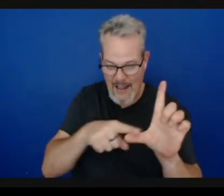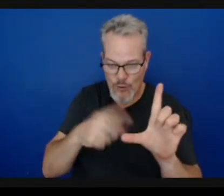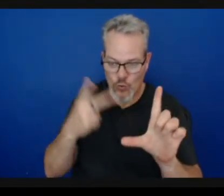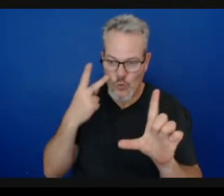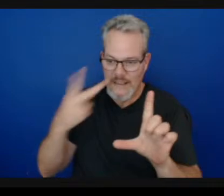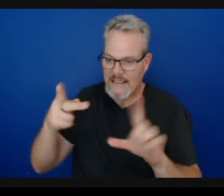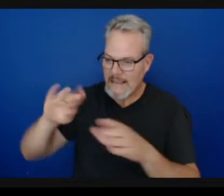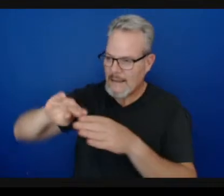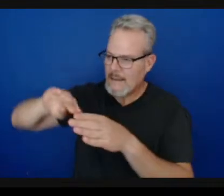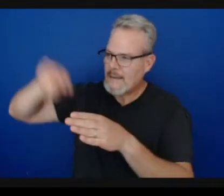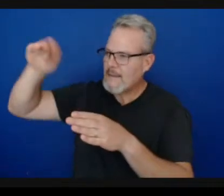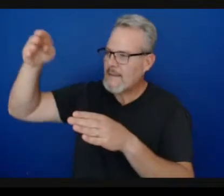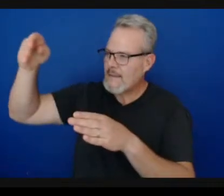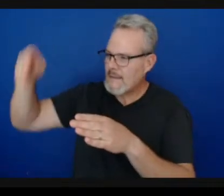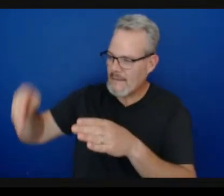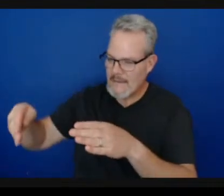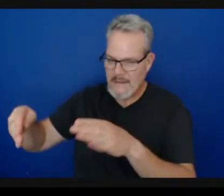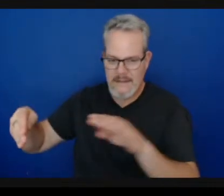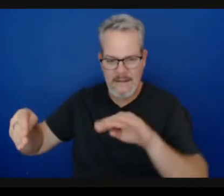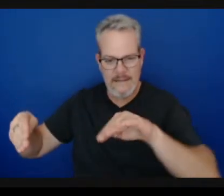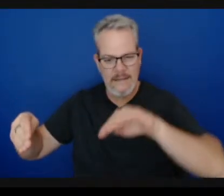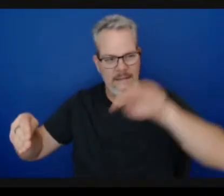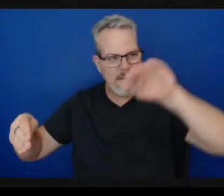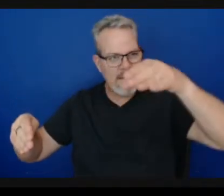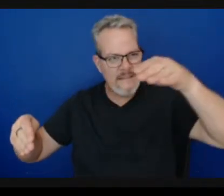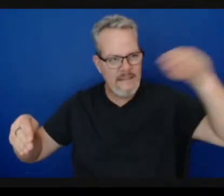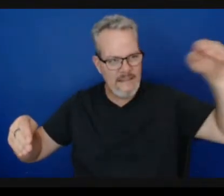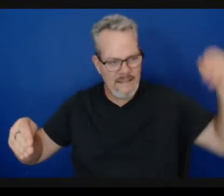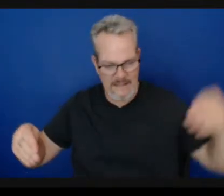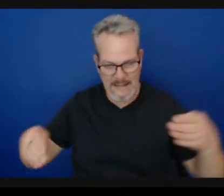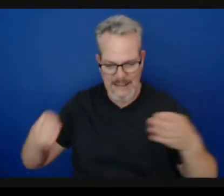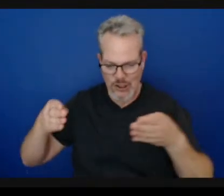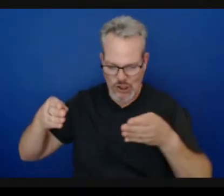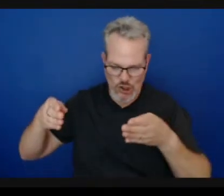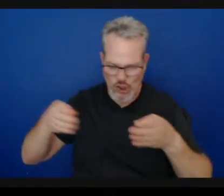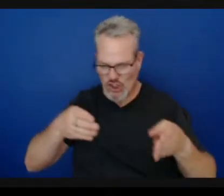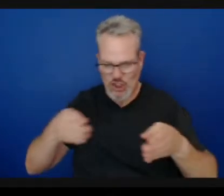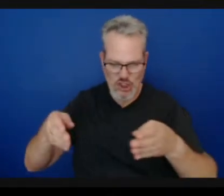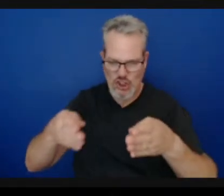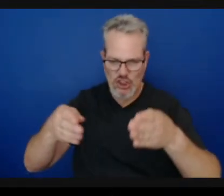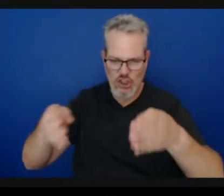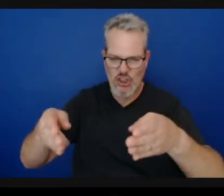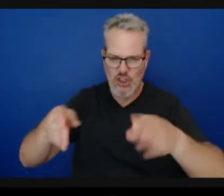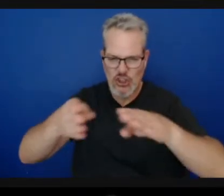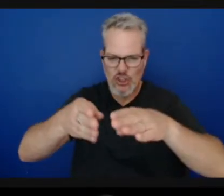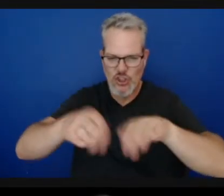the grasslands and the giant lava channel cutting through. Yeah.